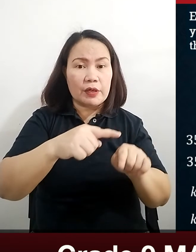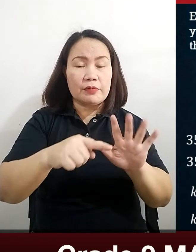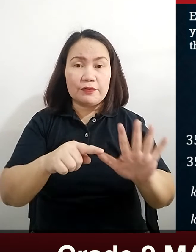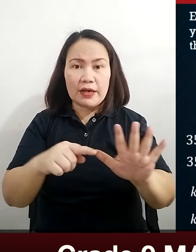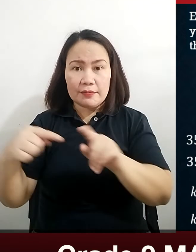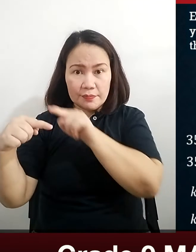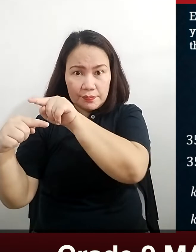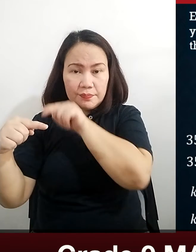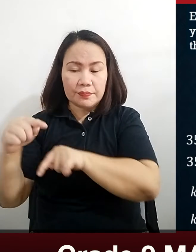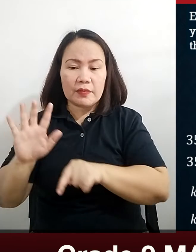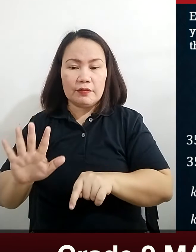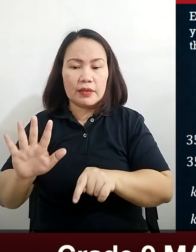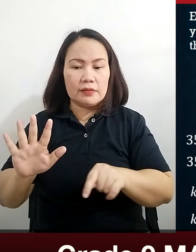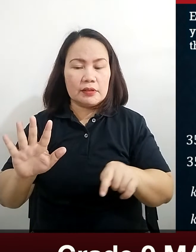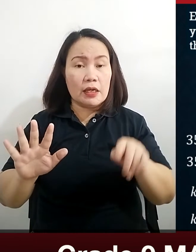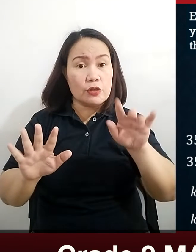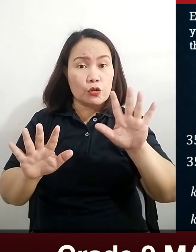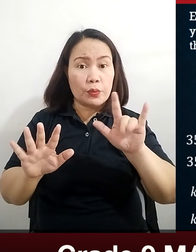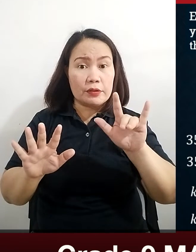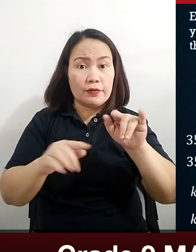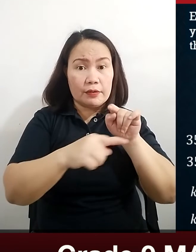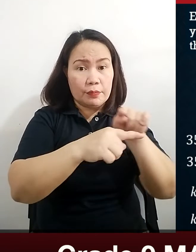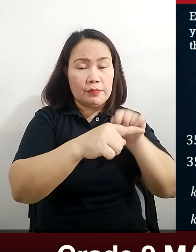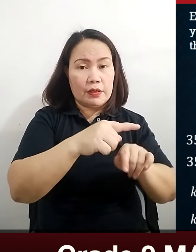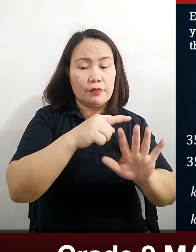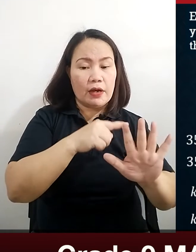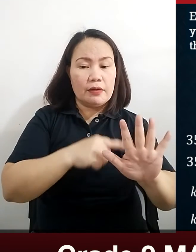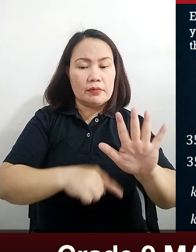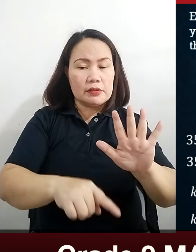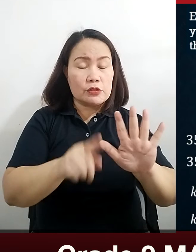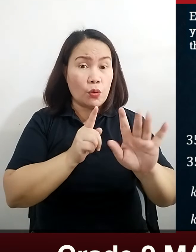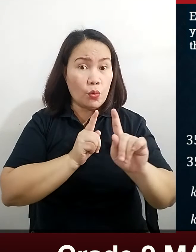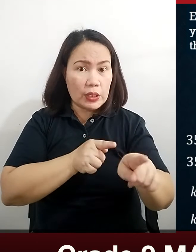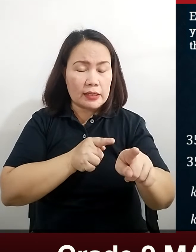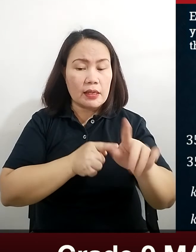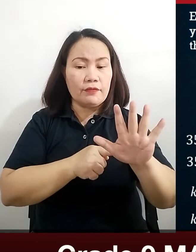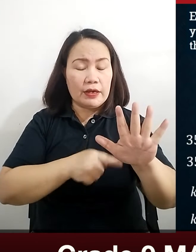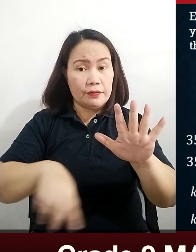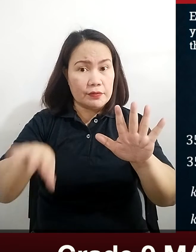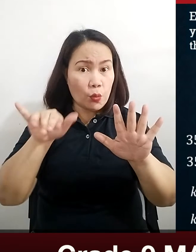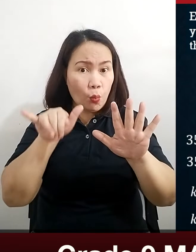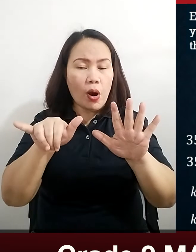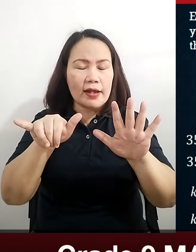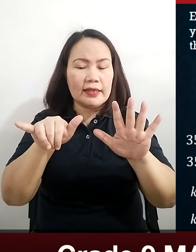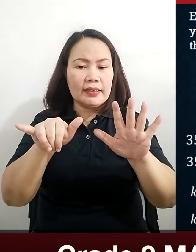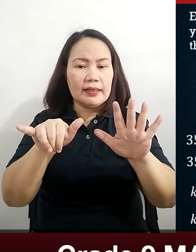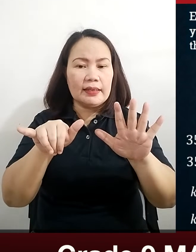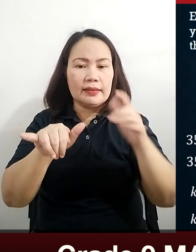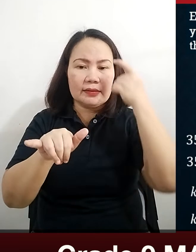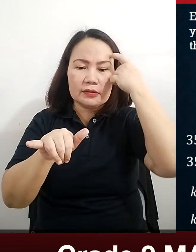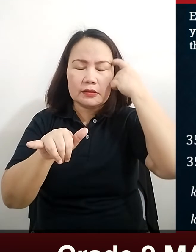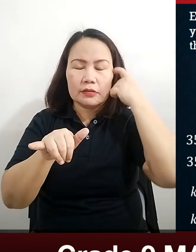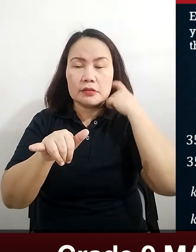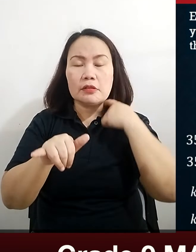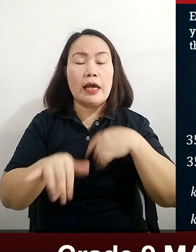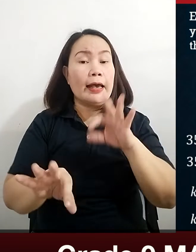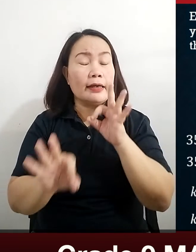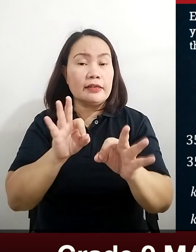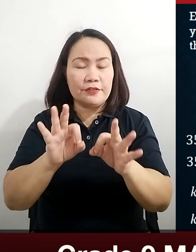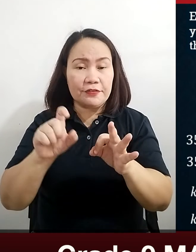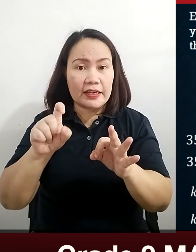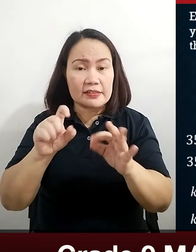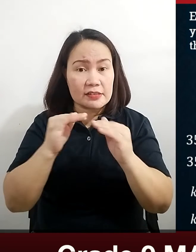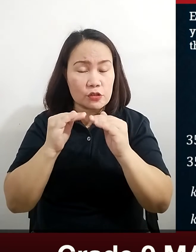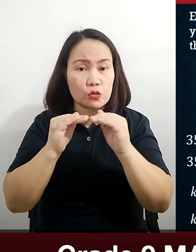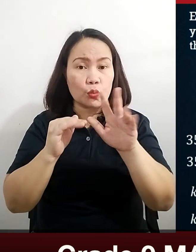by 5. So, y is equal to 25, divide 5. Therefore, y is equal to 5. So, kapag